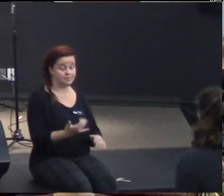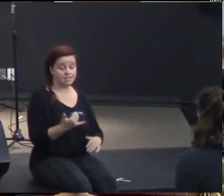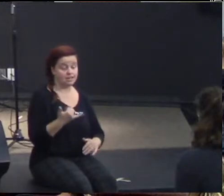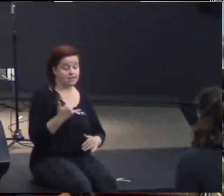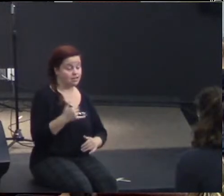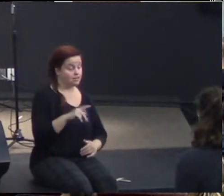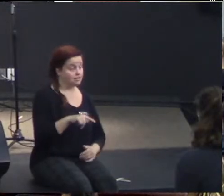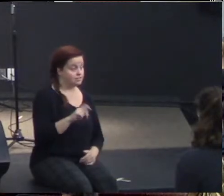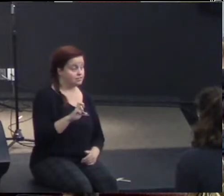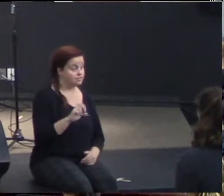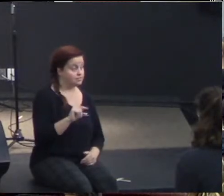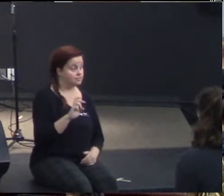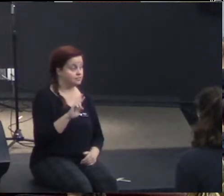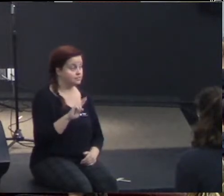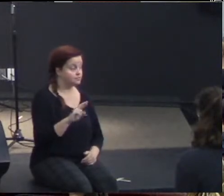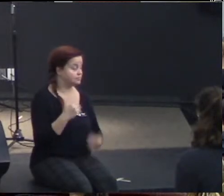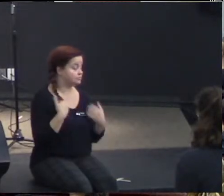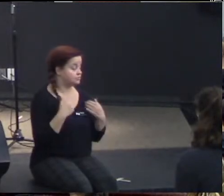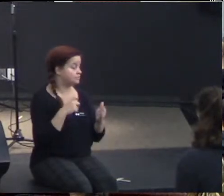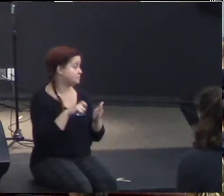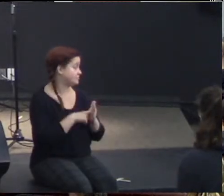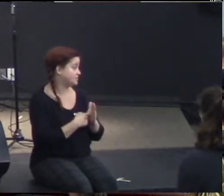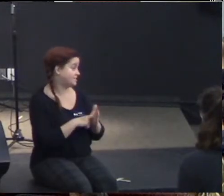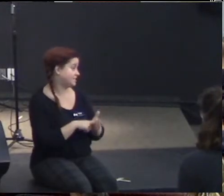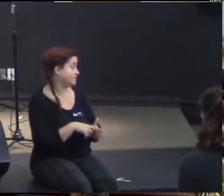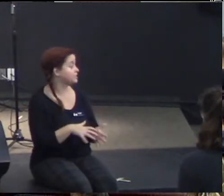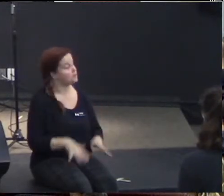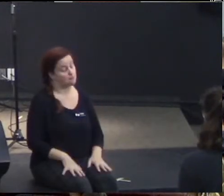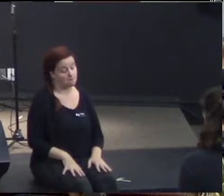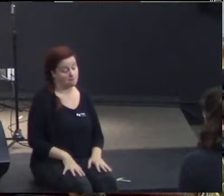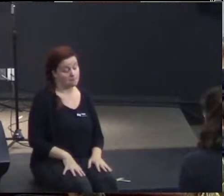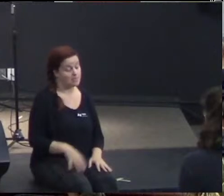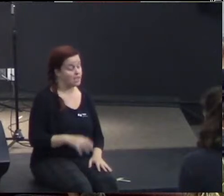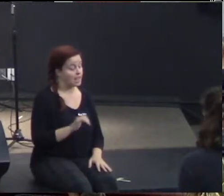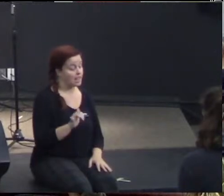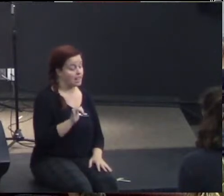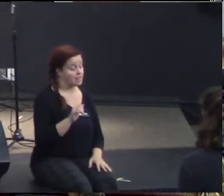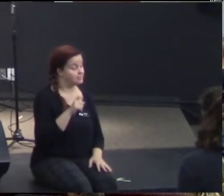like a teenager that can now take the car anytime he wants,